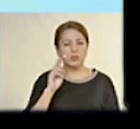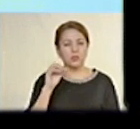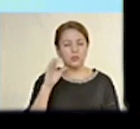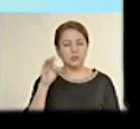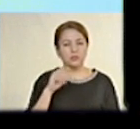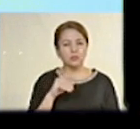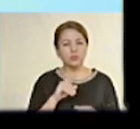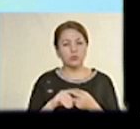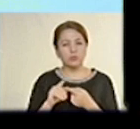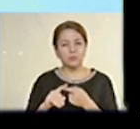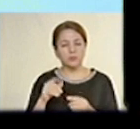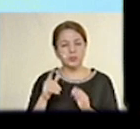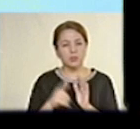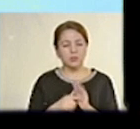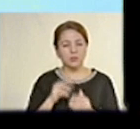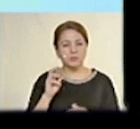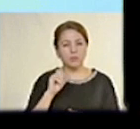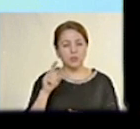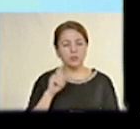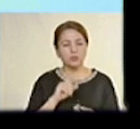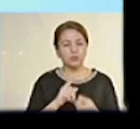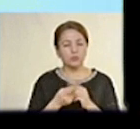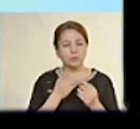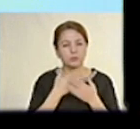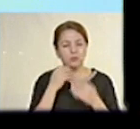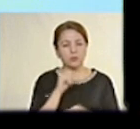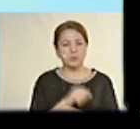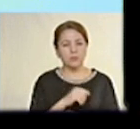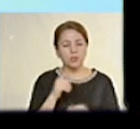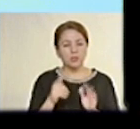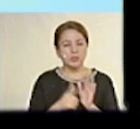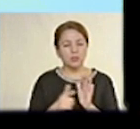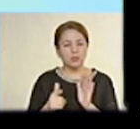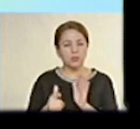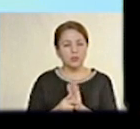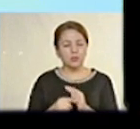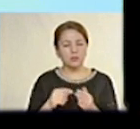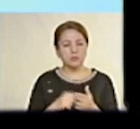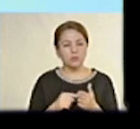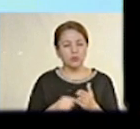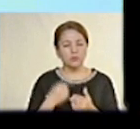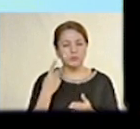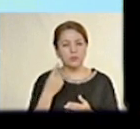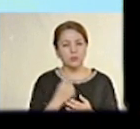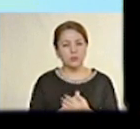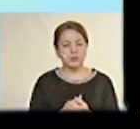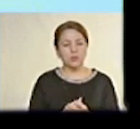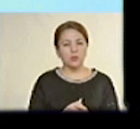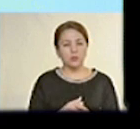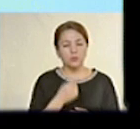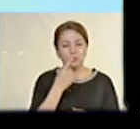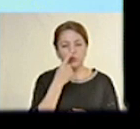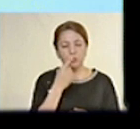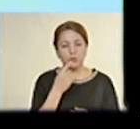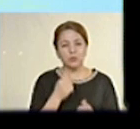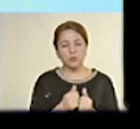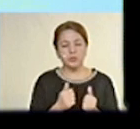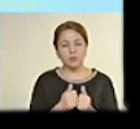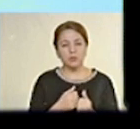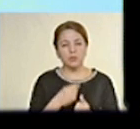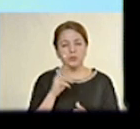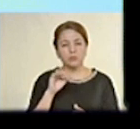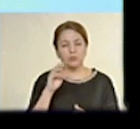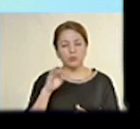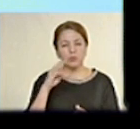qo'shsak 7. Maxraj o'zgarishsiz qolyapti. 7 ga 7 ni bo'lsak 1. Yonidagi butun songa 1